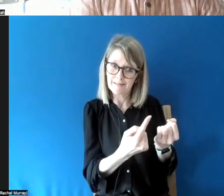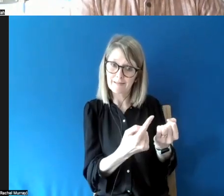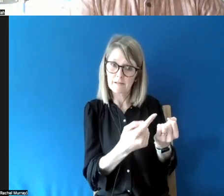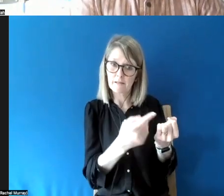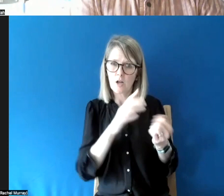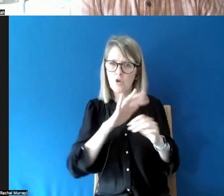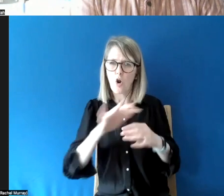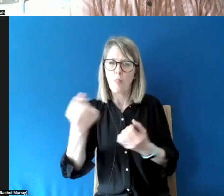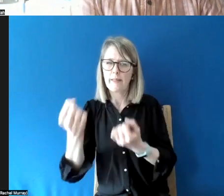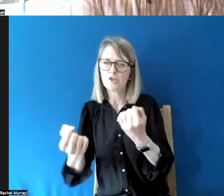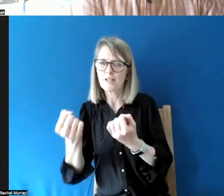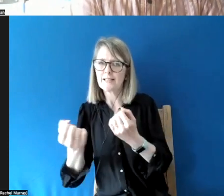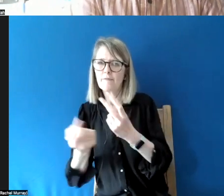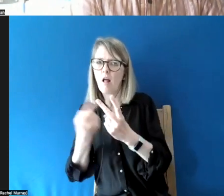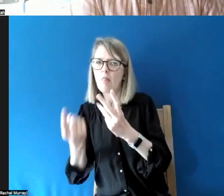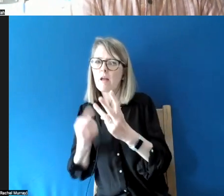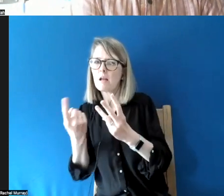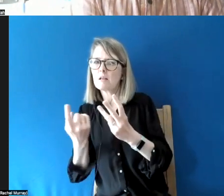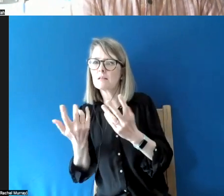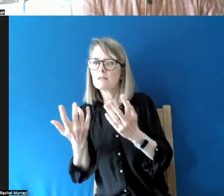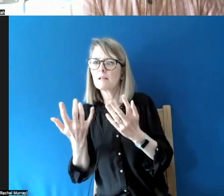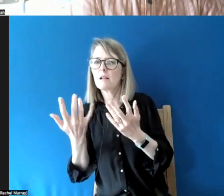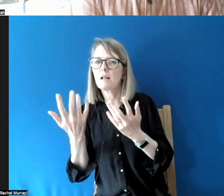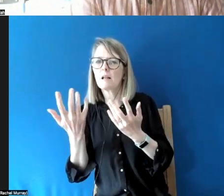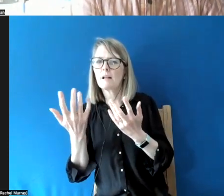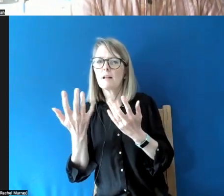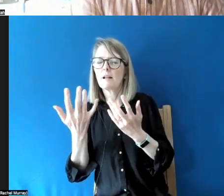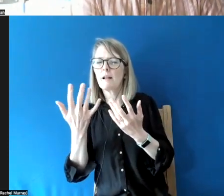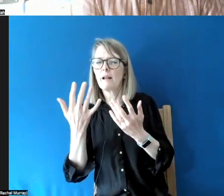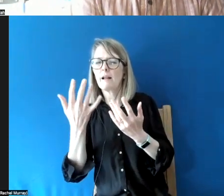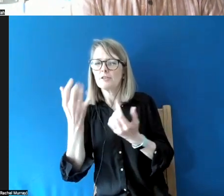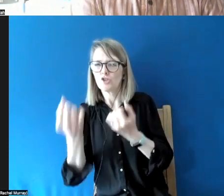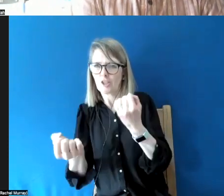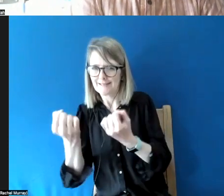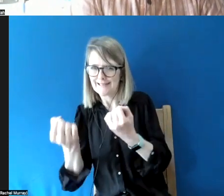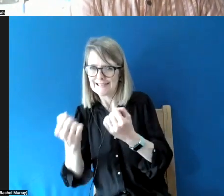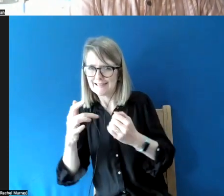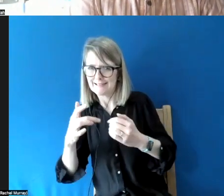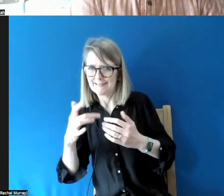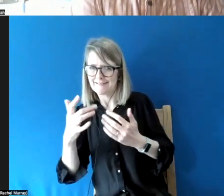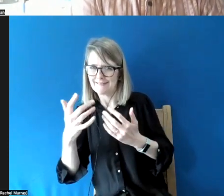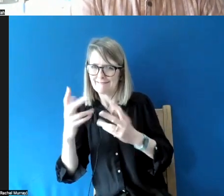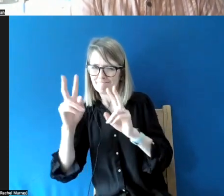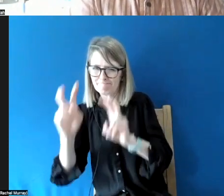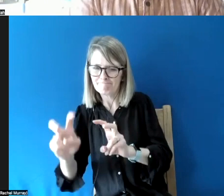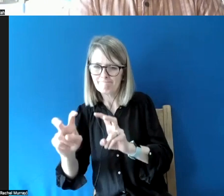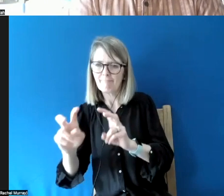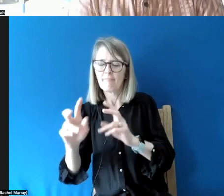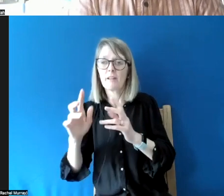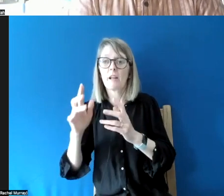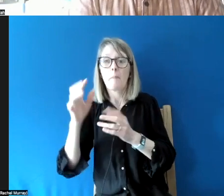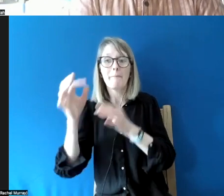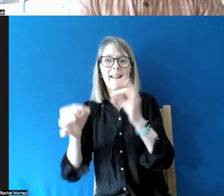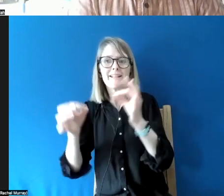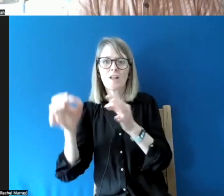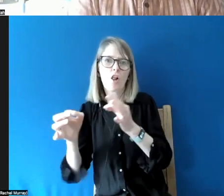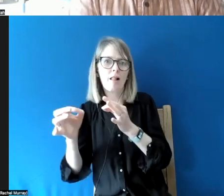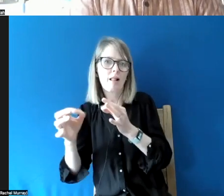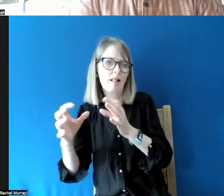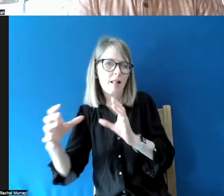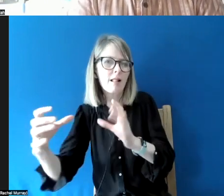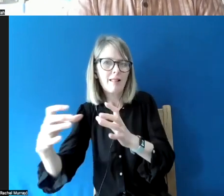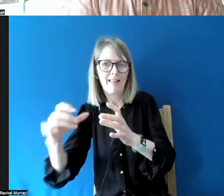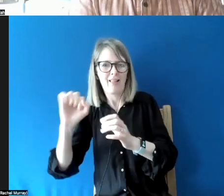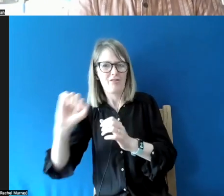think others have hinted at, political regimes might articulate as being such, because then we're going back into the